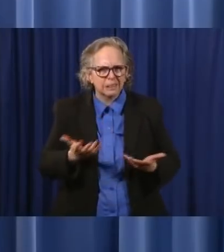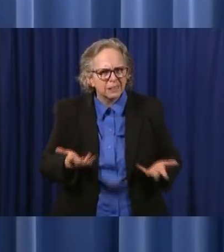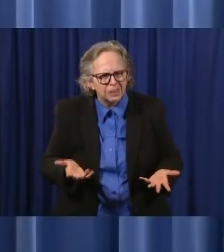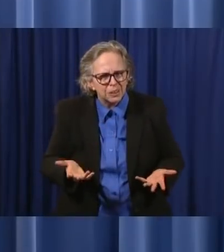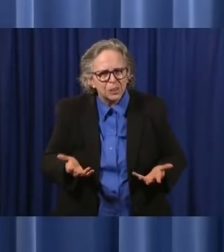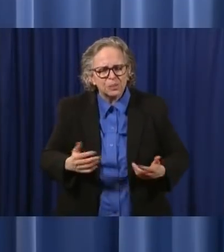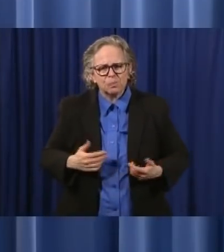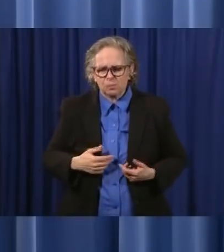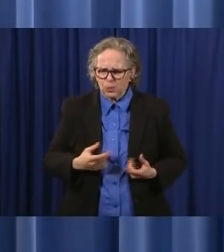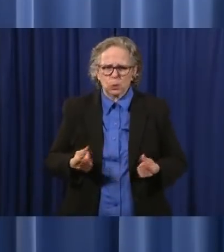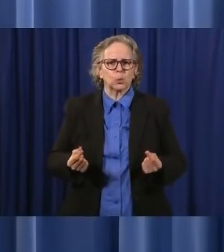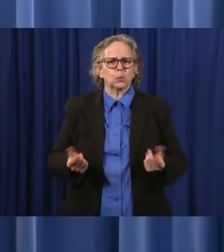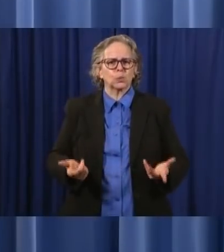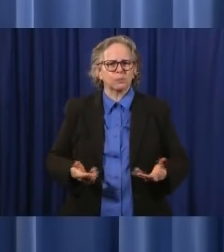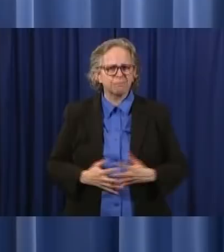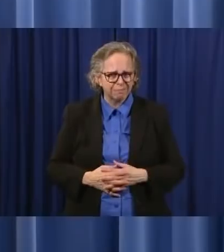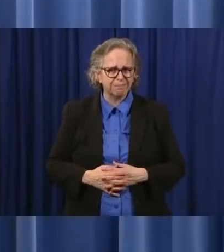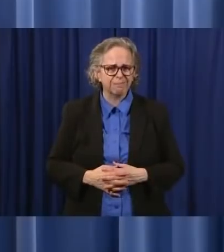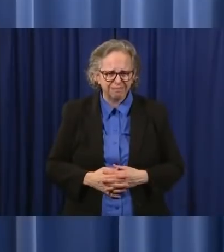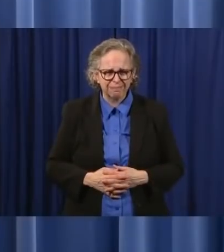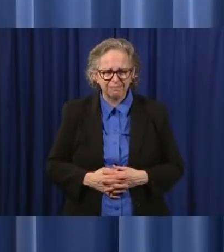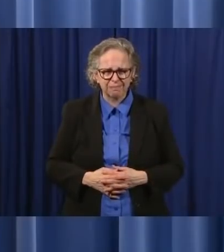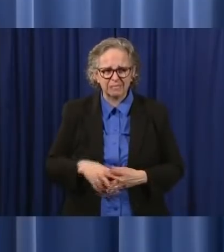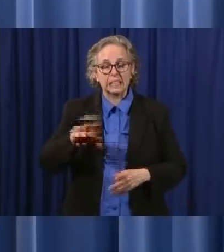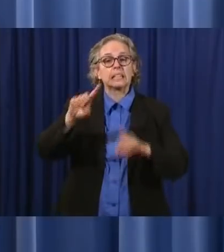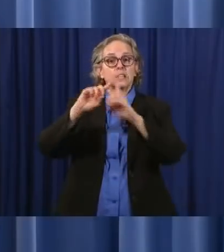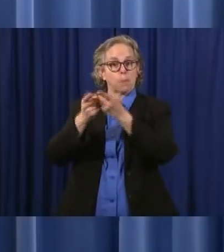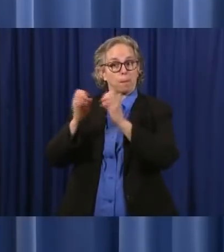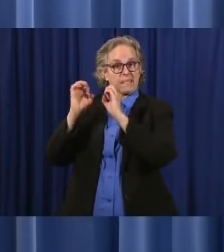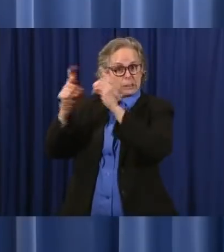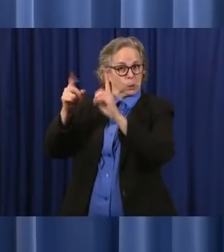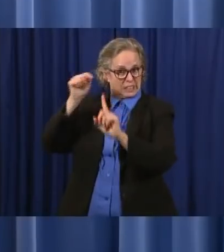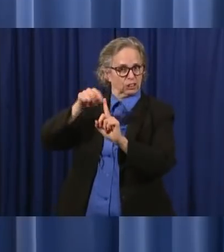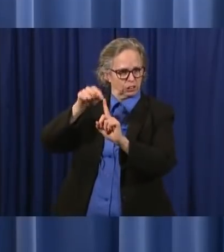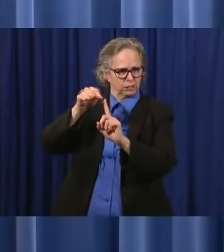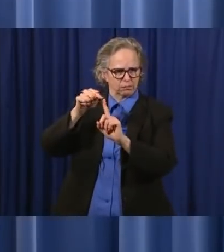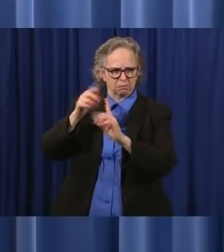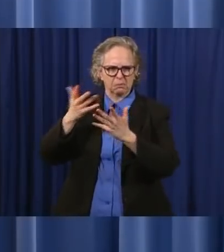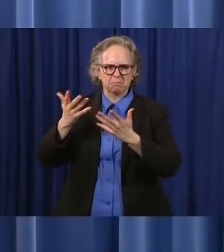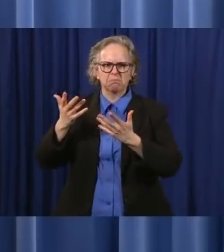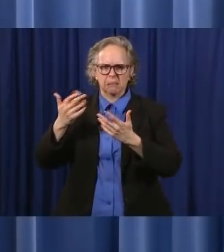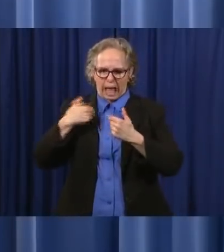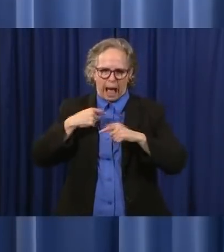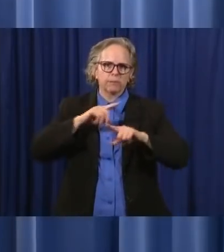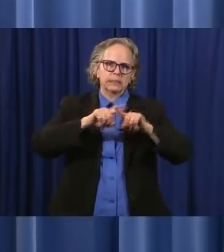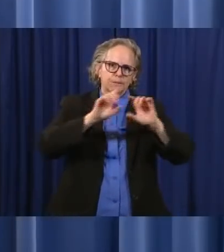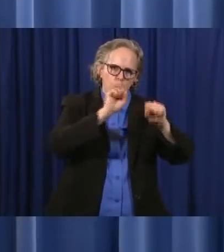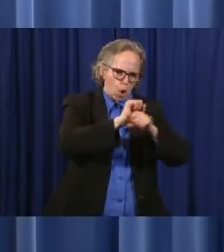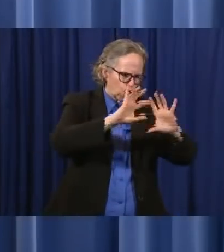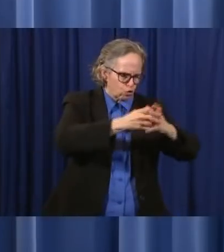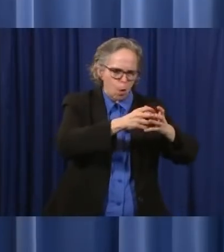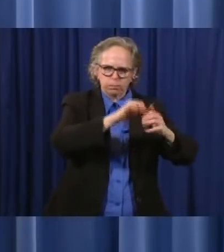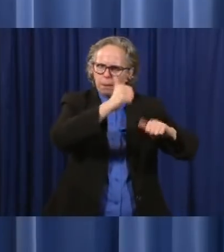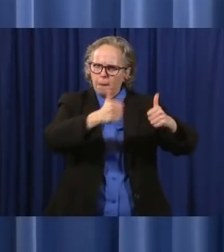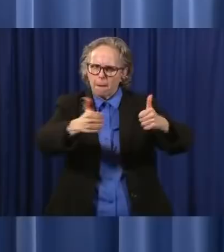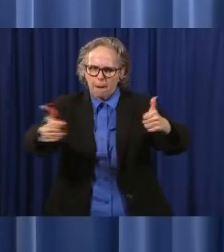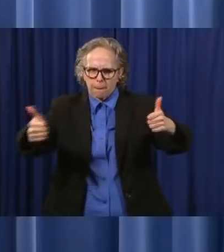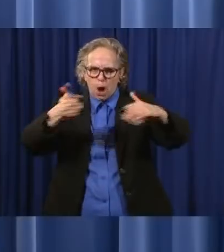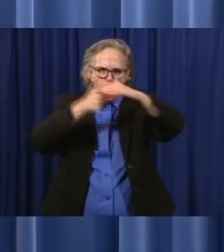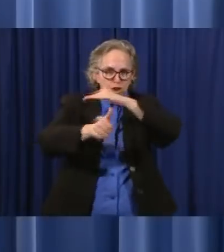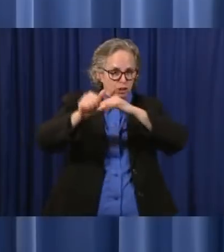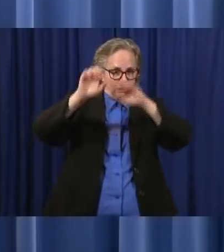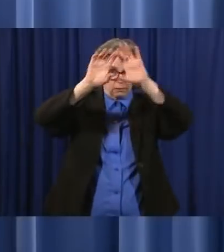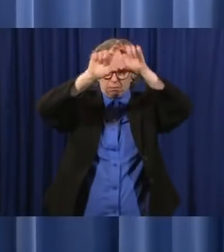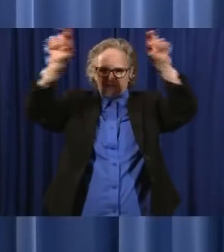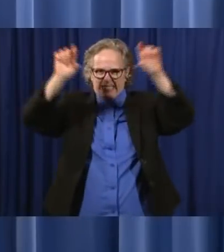the Department of Education has working groups made up of educators who are looking at